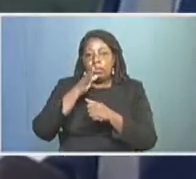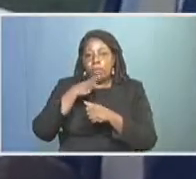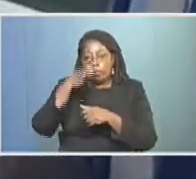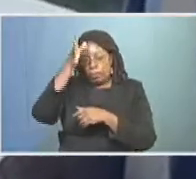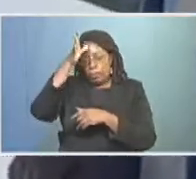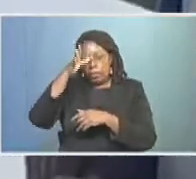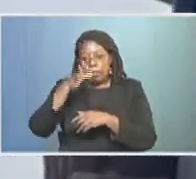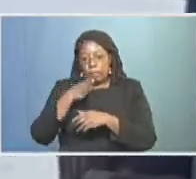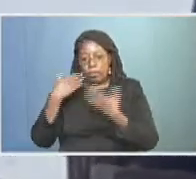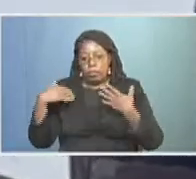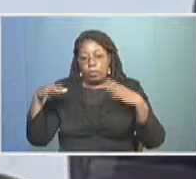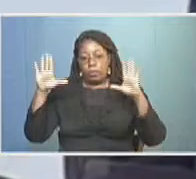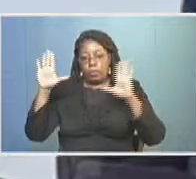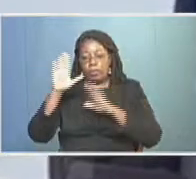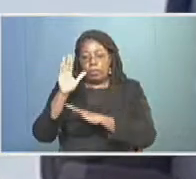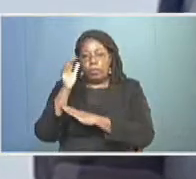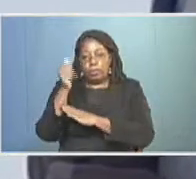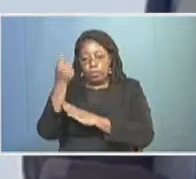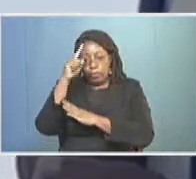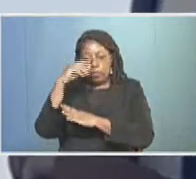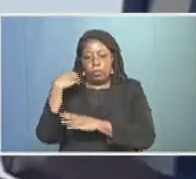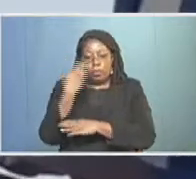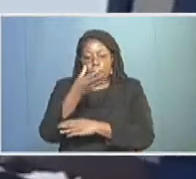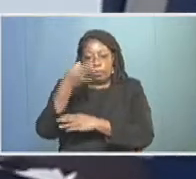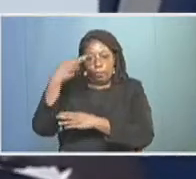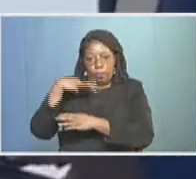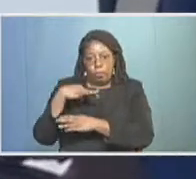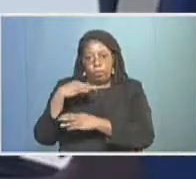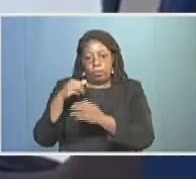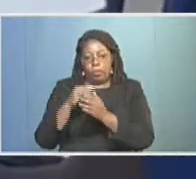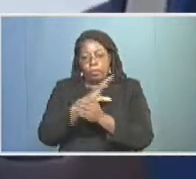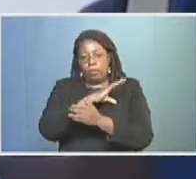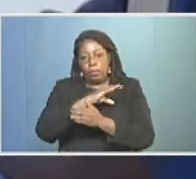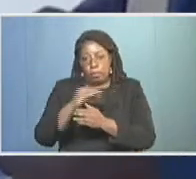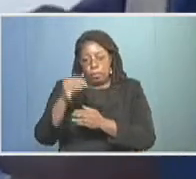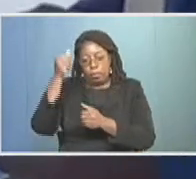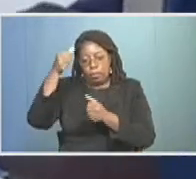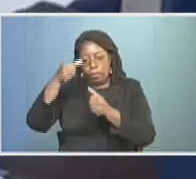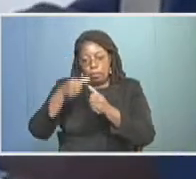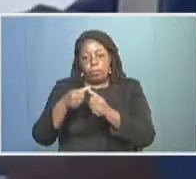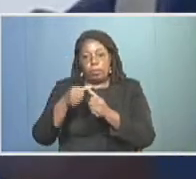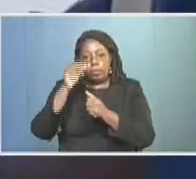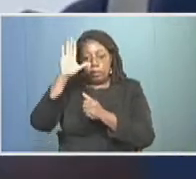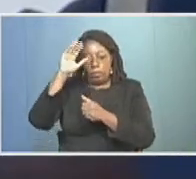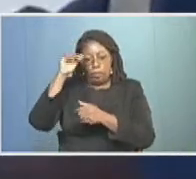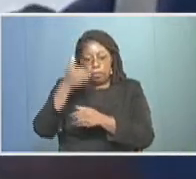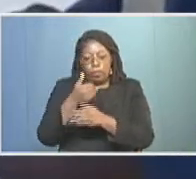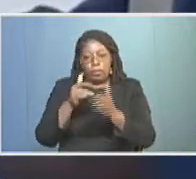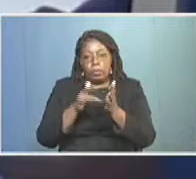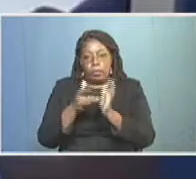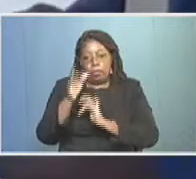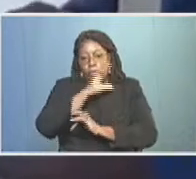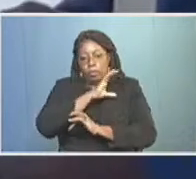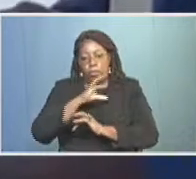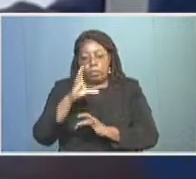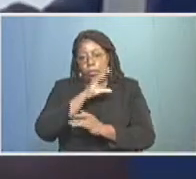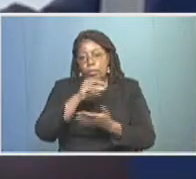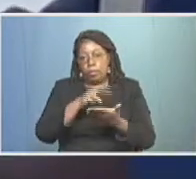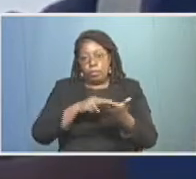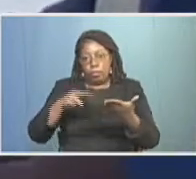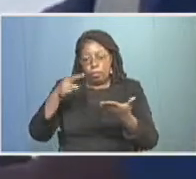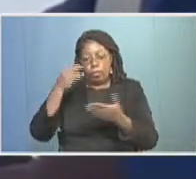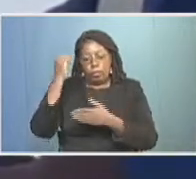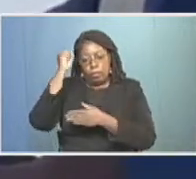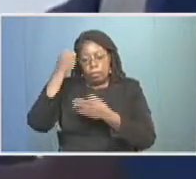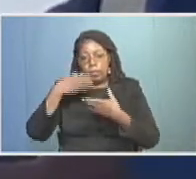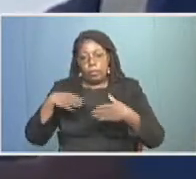benefit. As we also reflect on your dear Son, Jesus Christ, his death and his resurrection, his